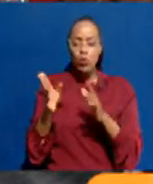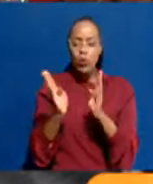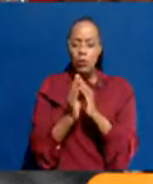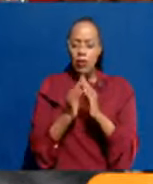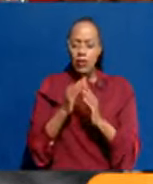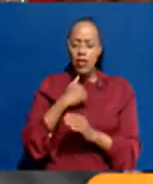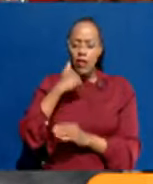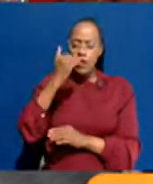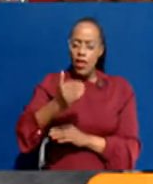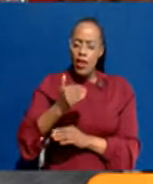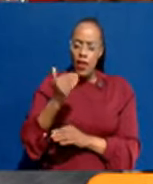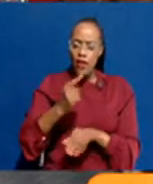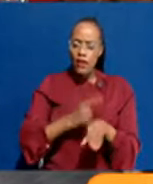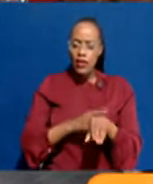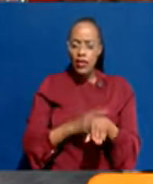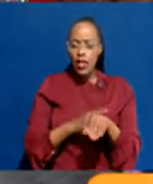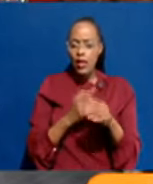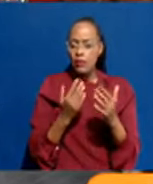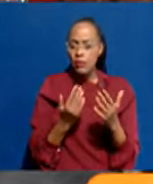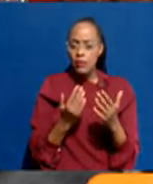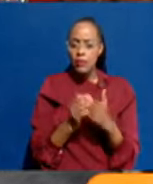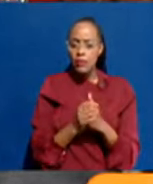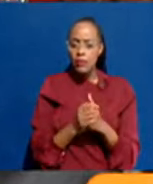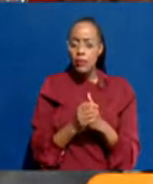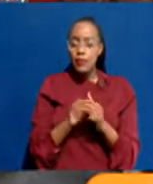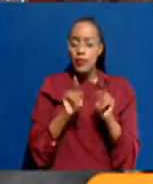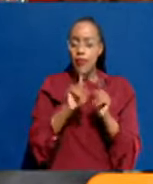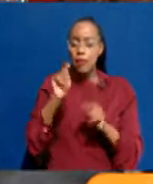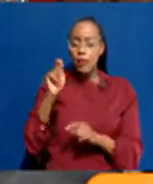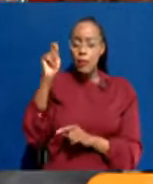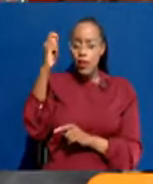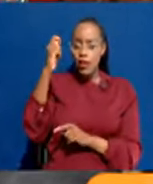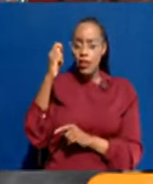had, you know, the president